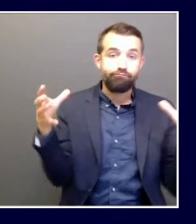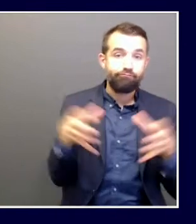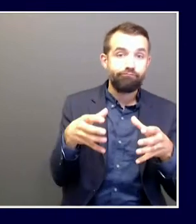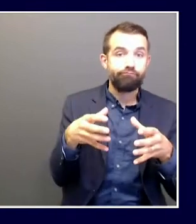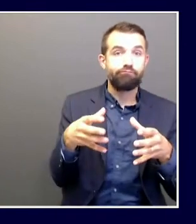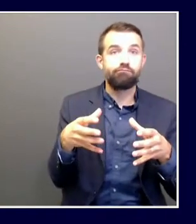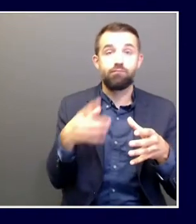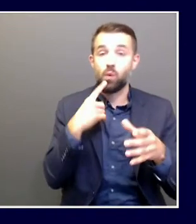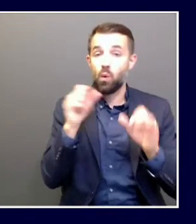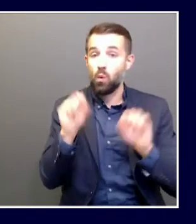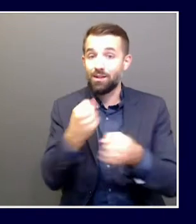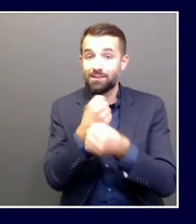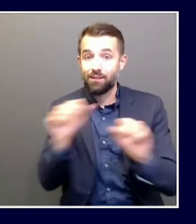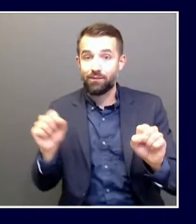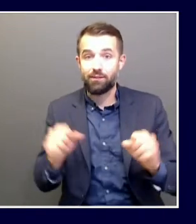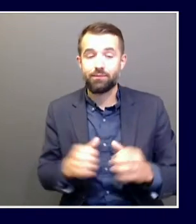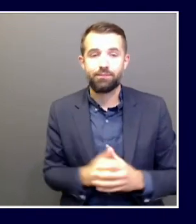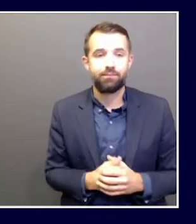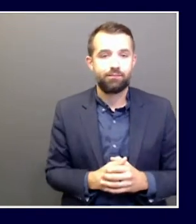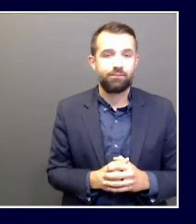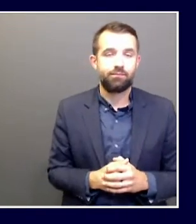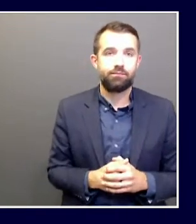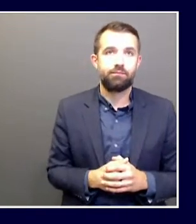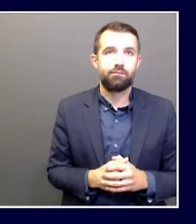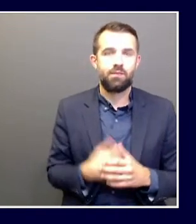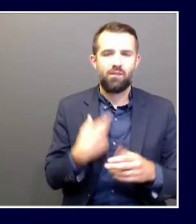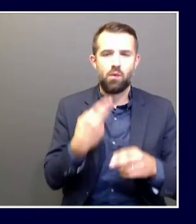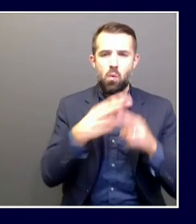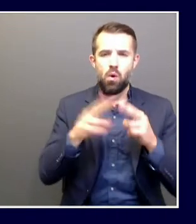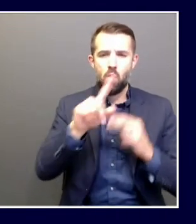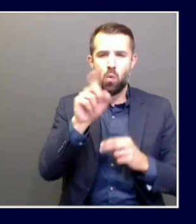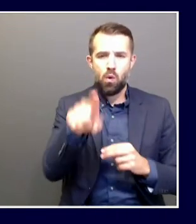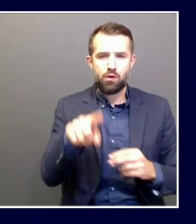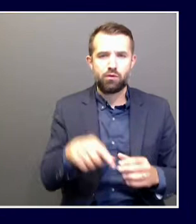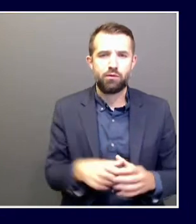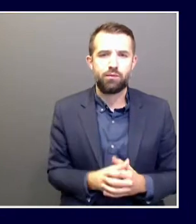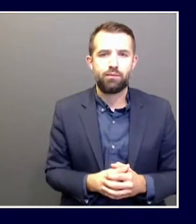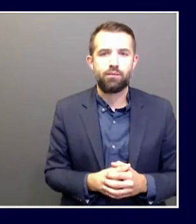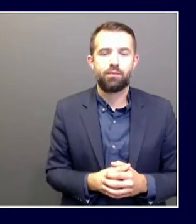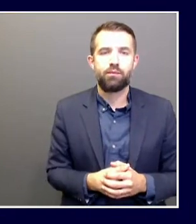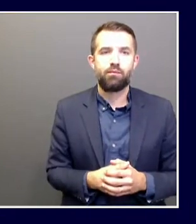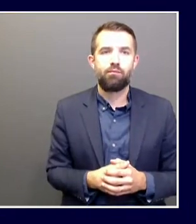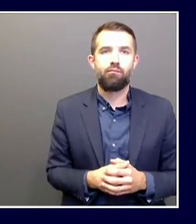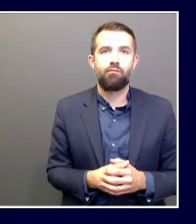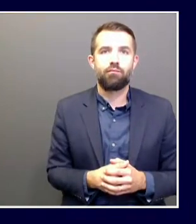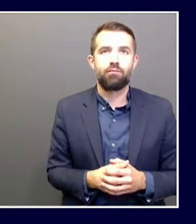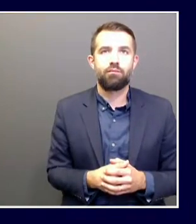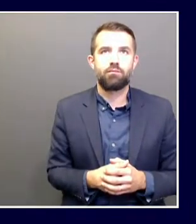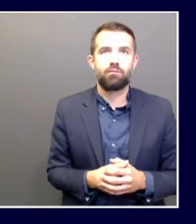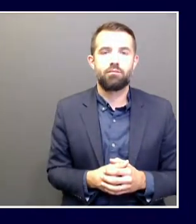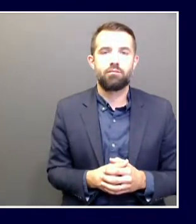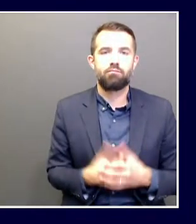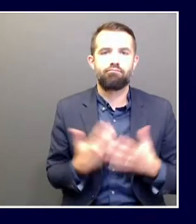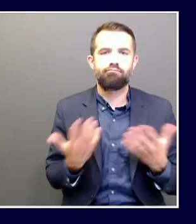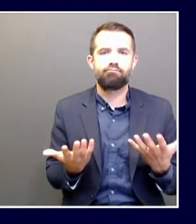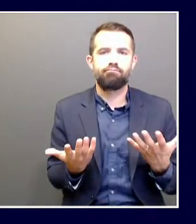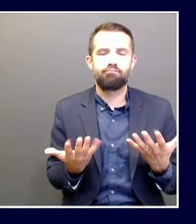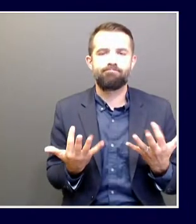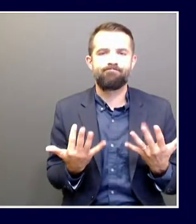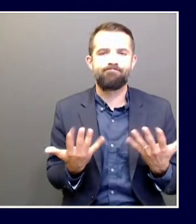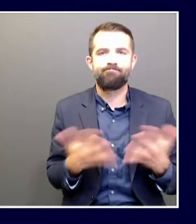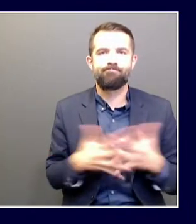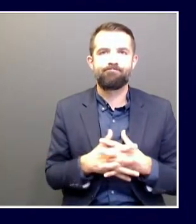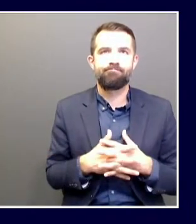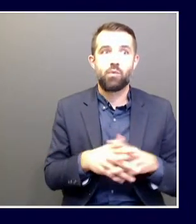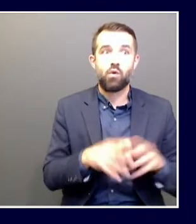I just want to ask a real quick follow-up to that. There's been different points in the pandemic where things seem to be driven by hotspots or outbreaks and